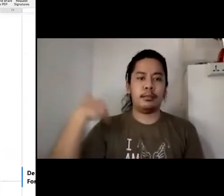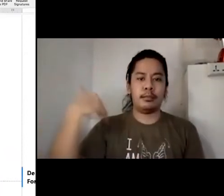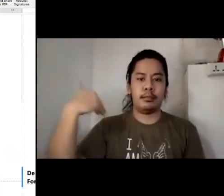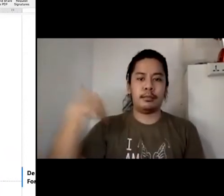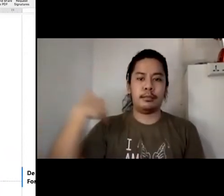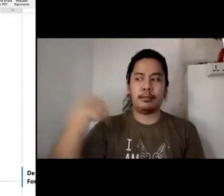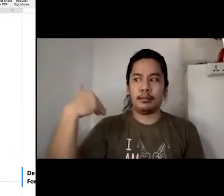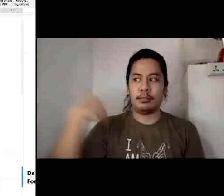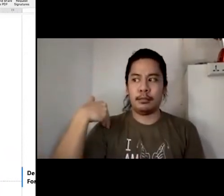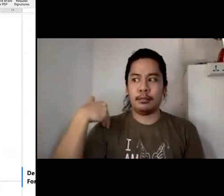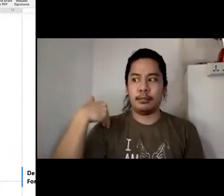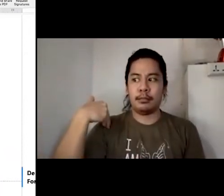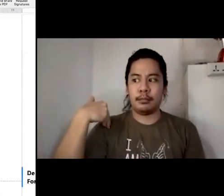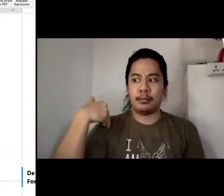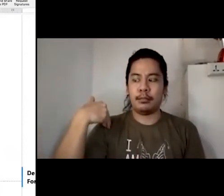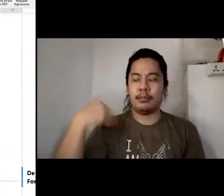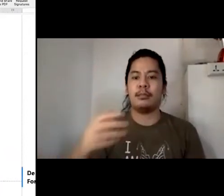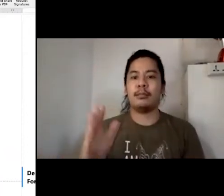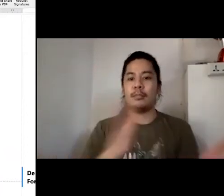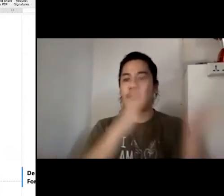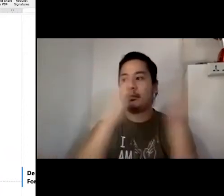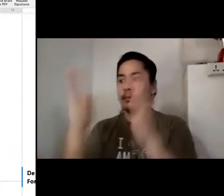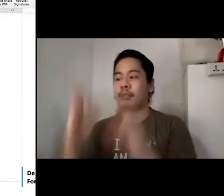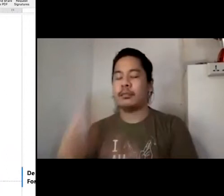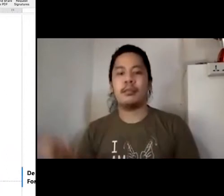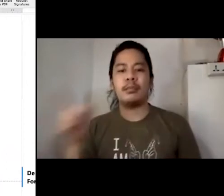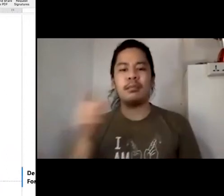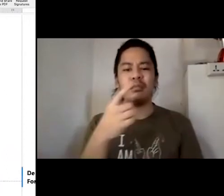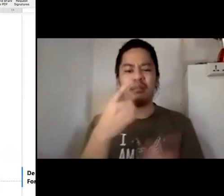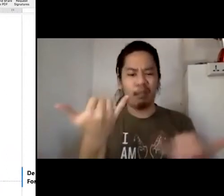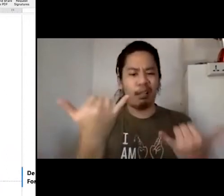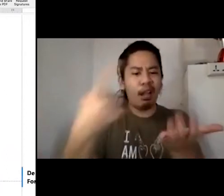And that's done, but we have, and this is not yet.